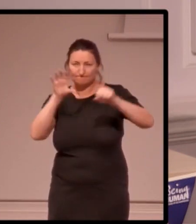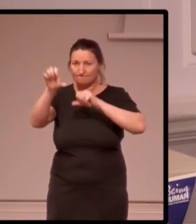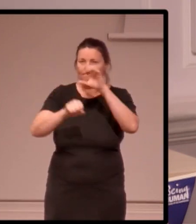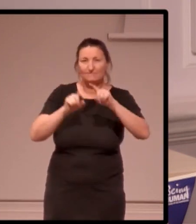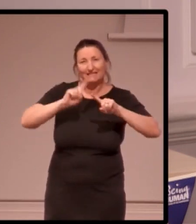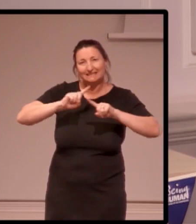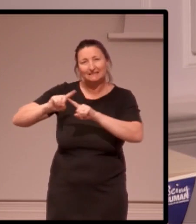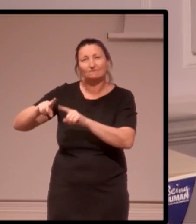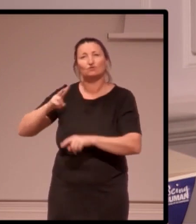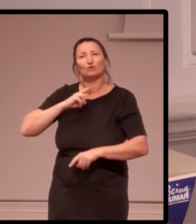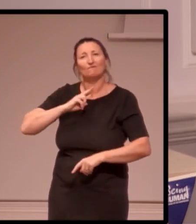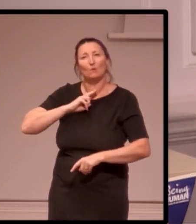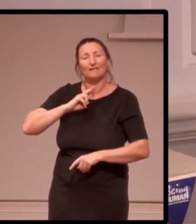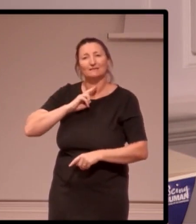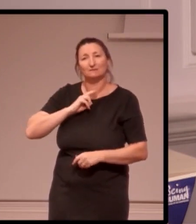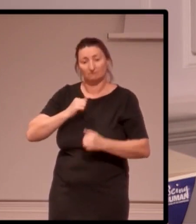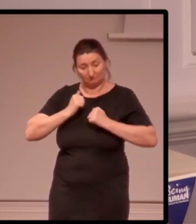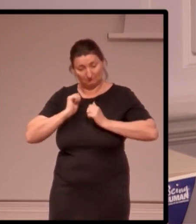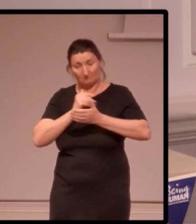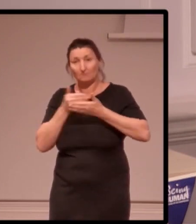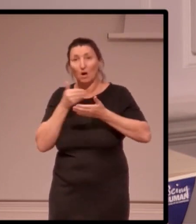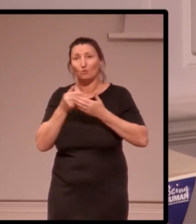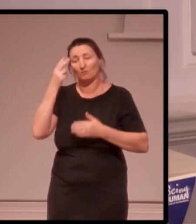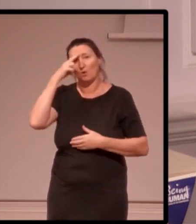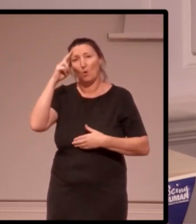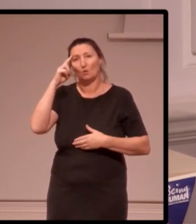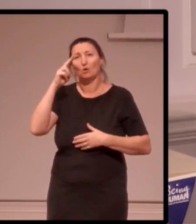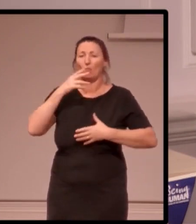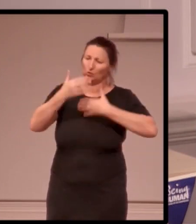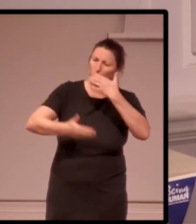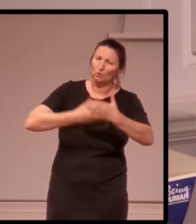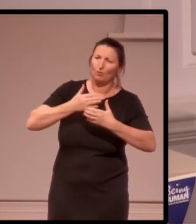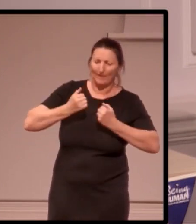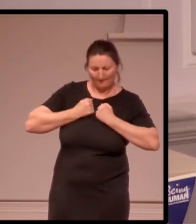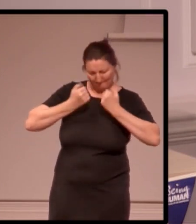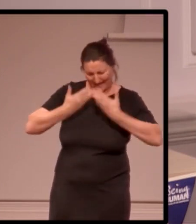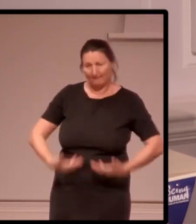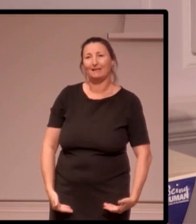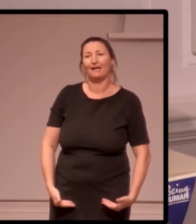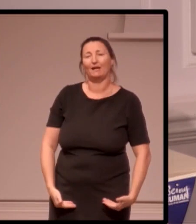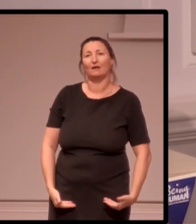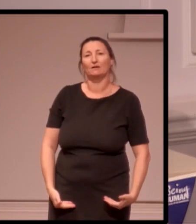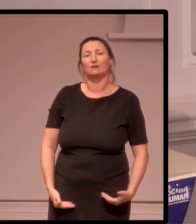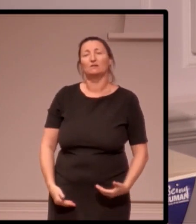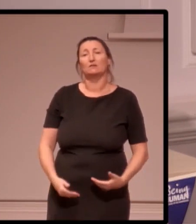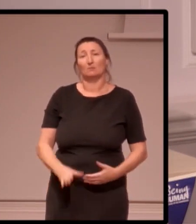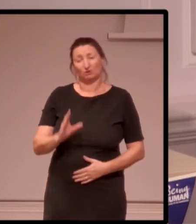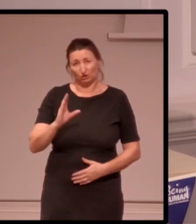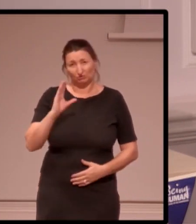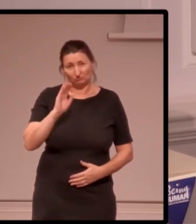So the poem that I'm going to perform for you this evening is called The Stories That Make Me. And just as an aside, I